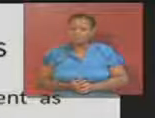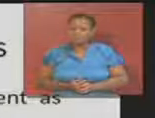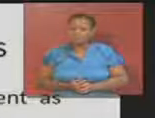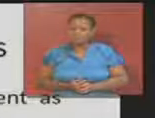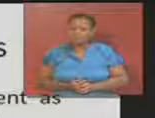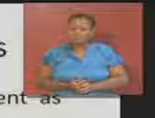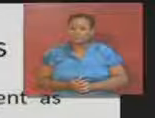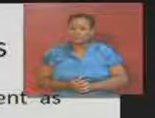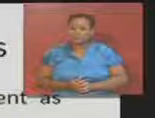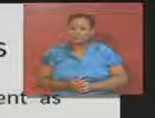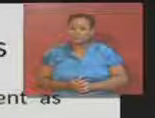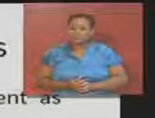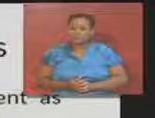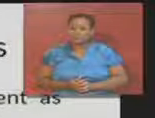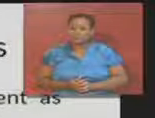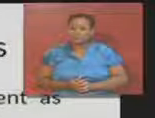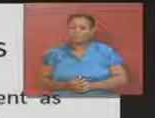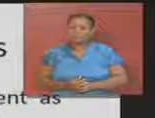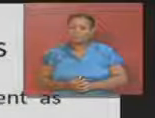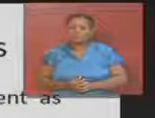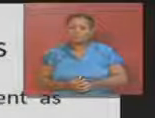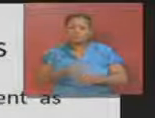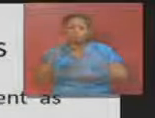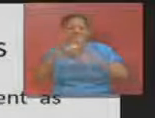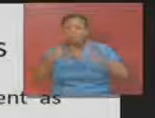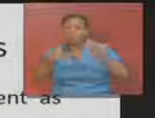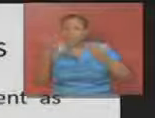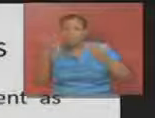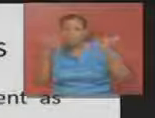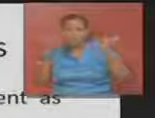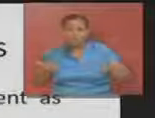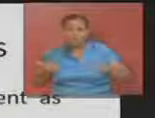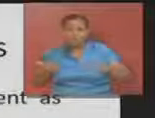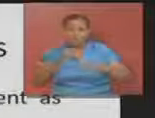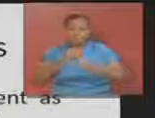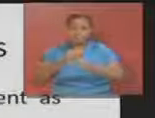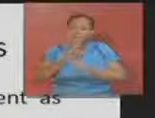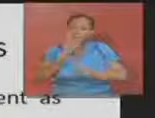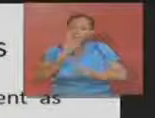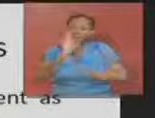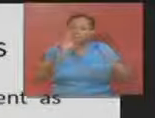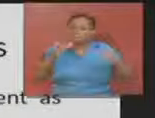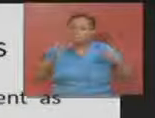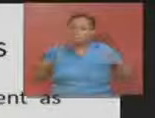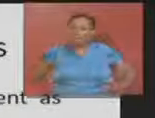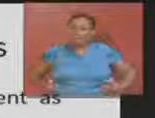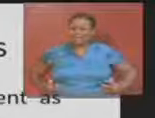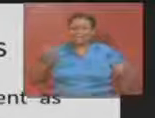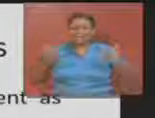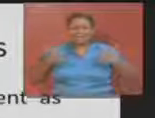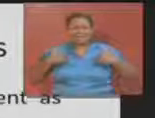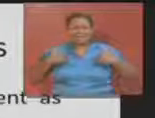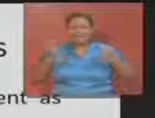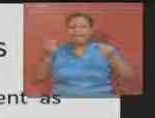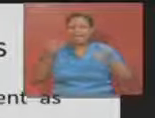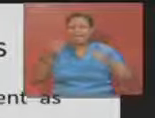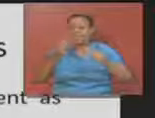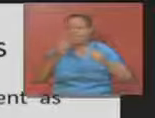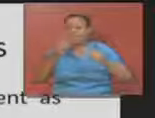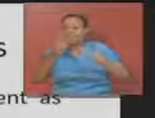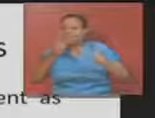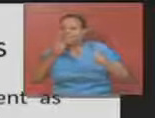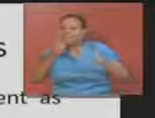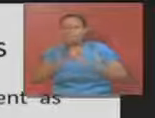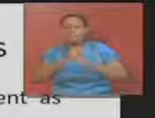So, as we all know, we need to optimize our health status. If you are diabetic, ensure that your blood sugar